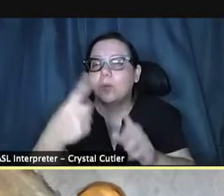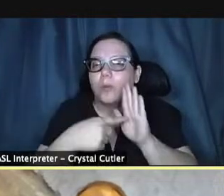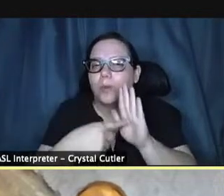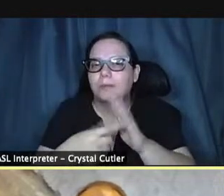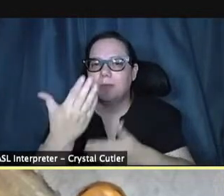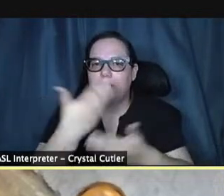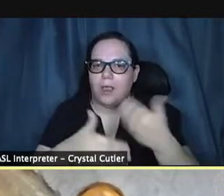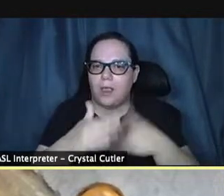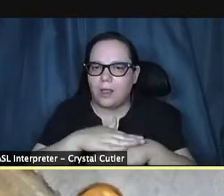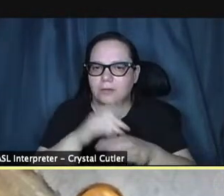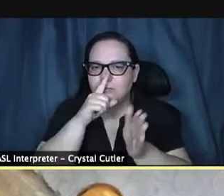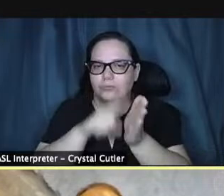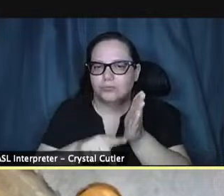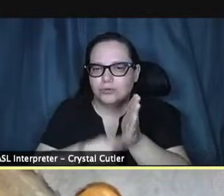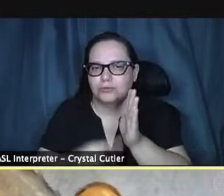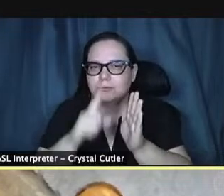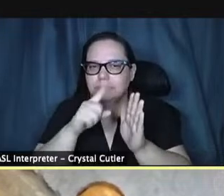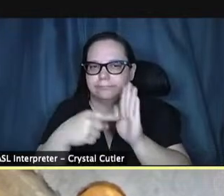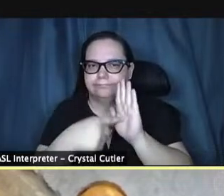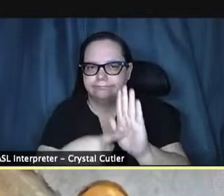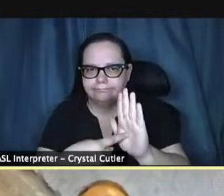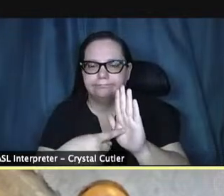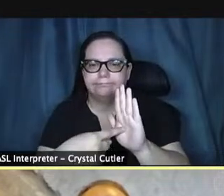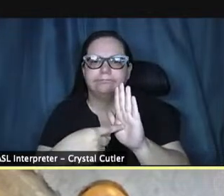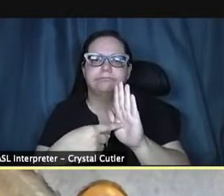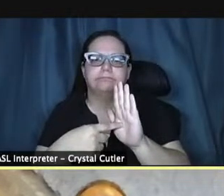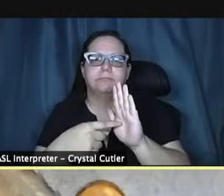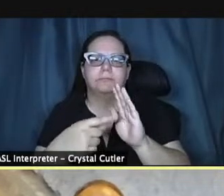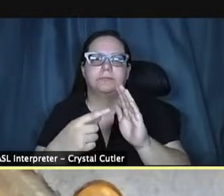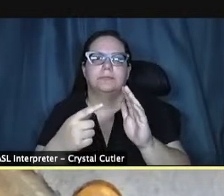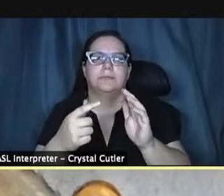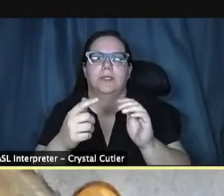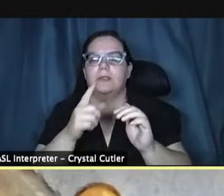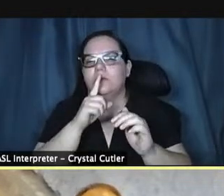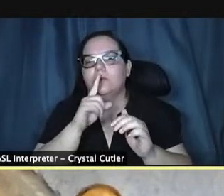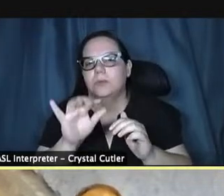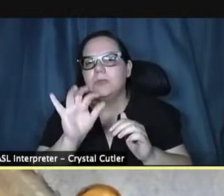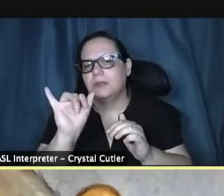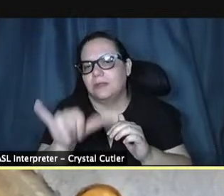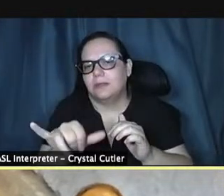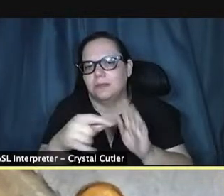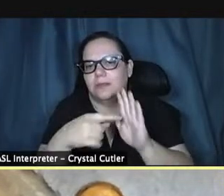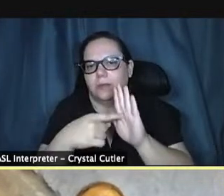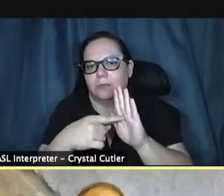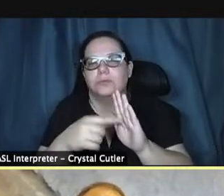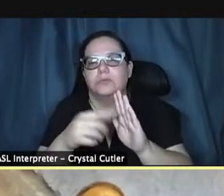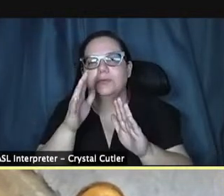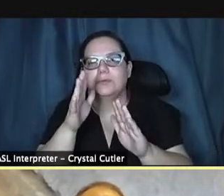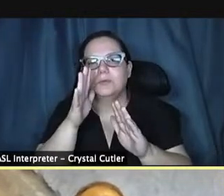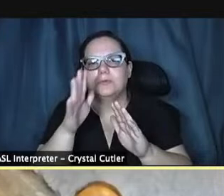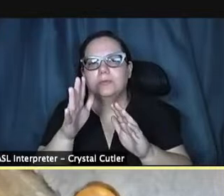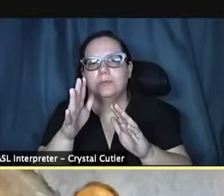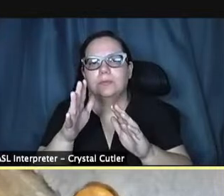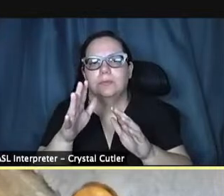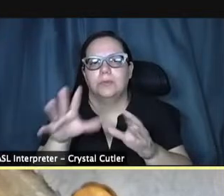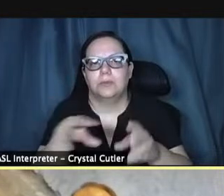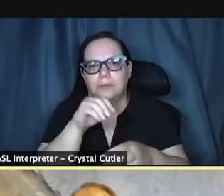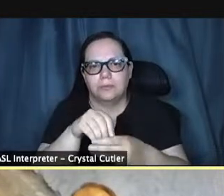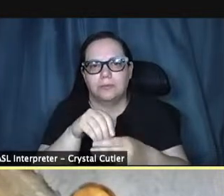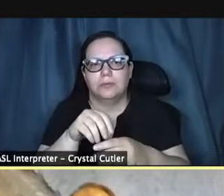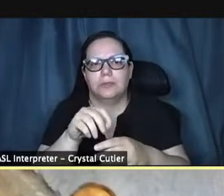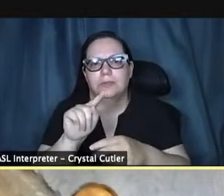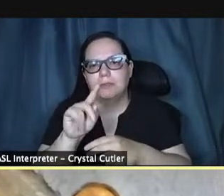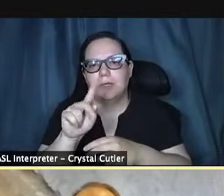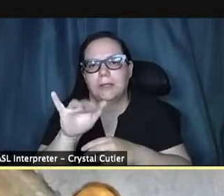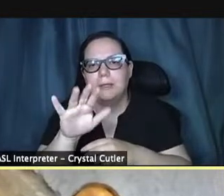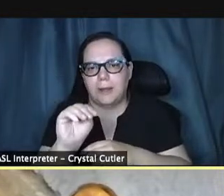hands-on research is illustrated here with the space resources, a demonstration of extracting oxygen and titanium from the